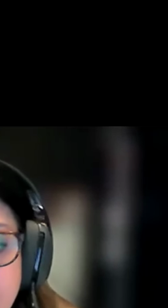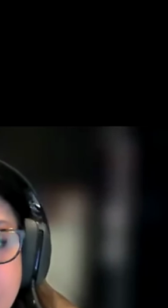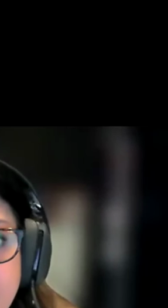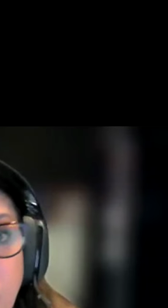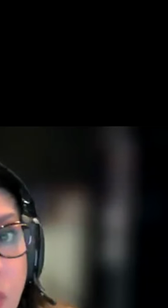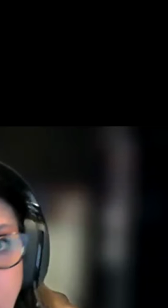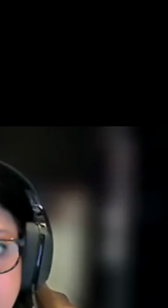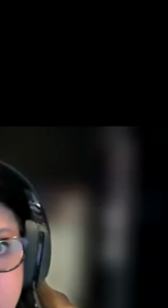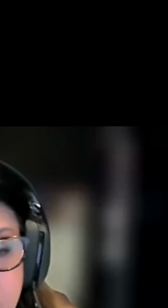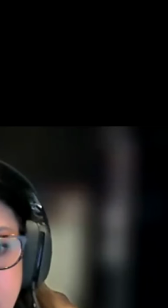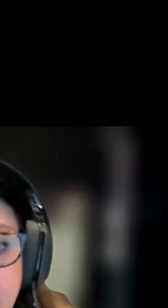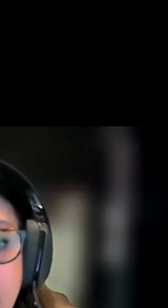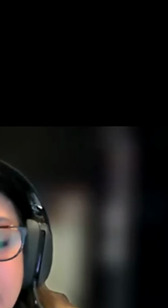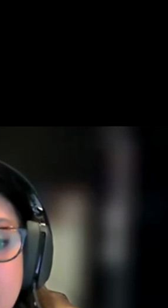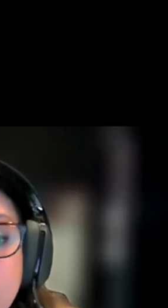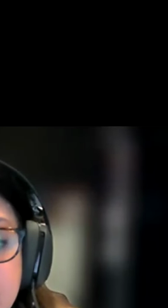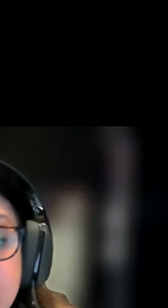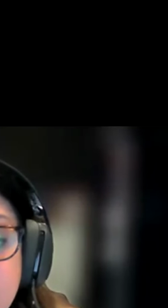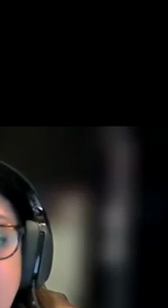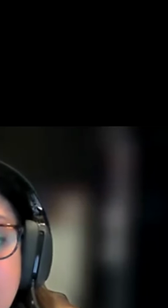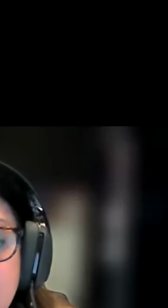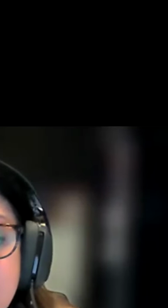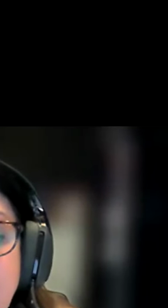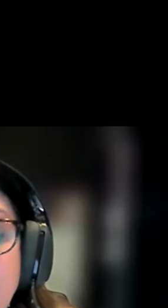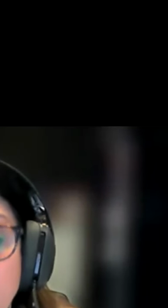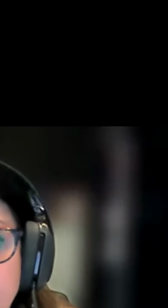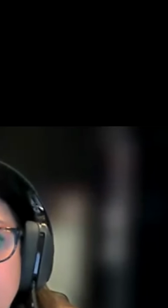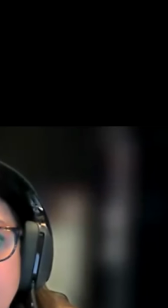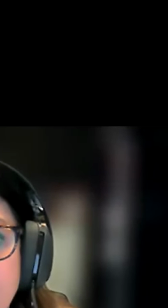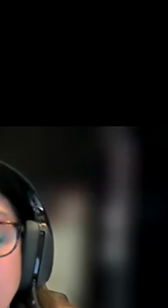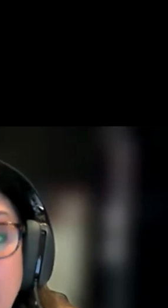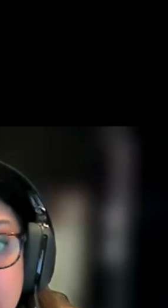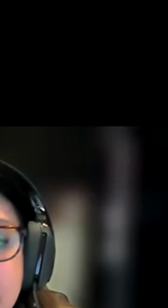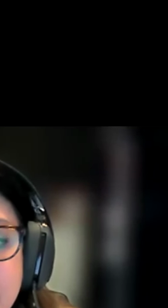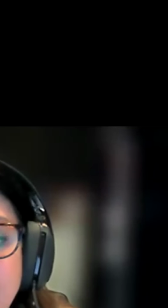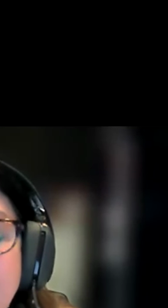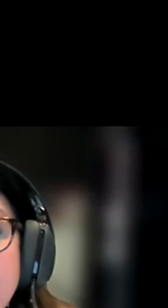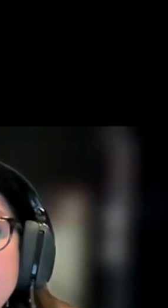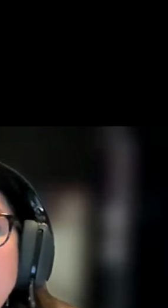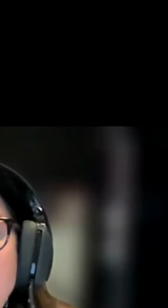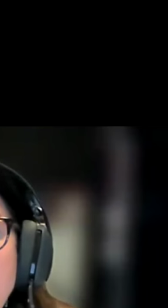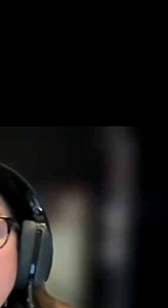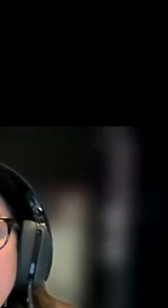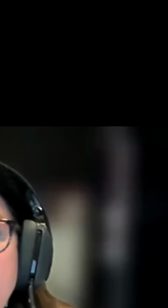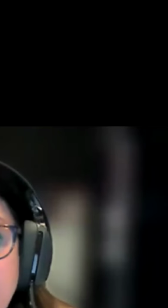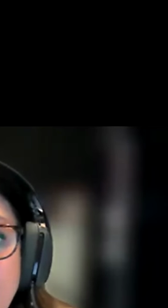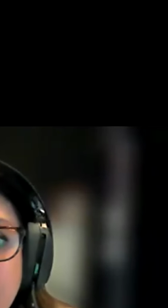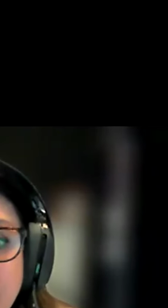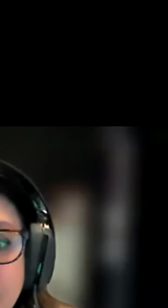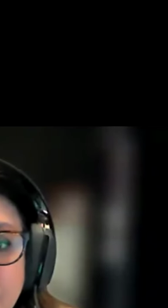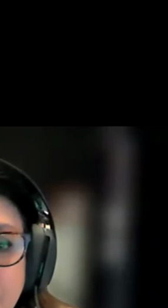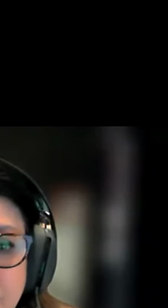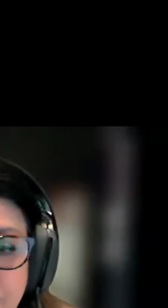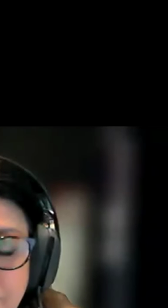city, no country can address these challenges alone. Please, let's work together.